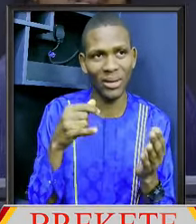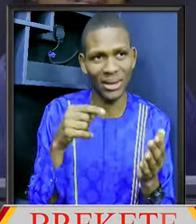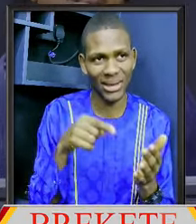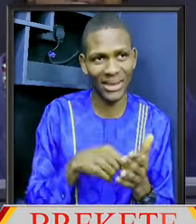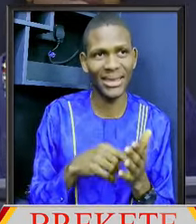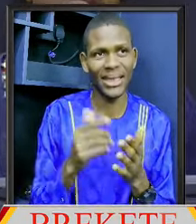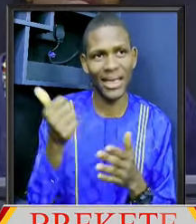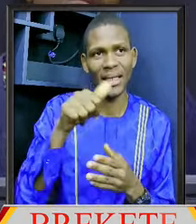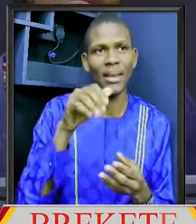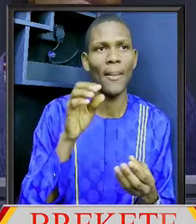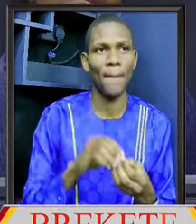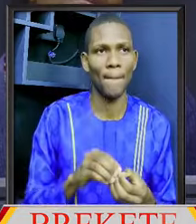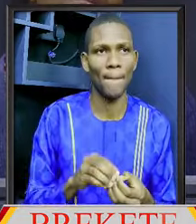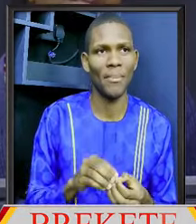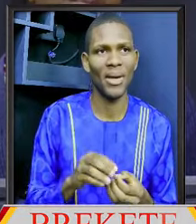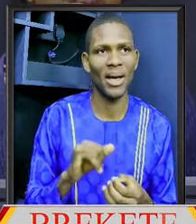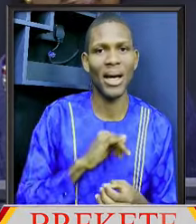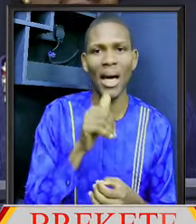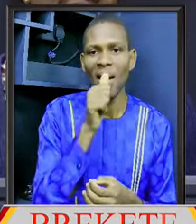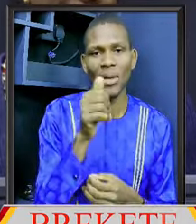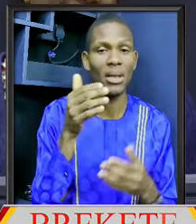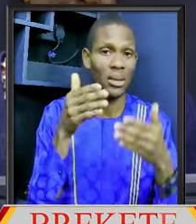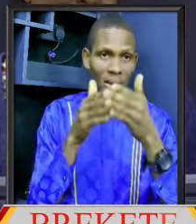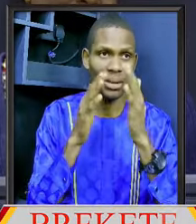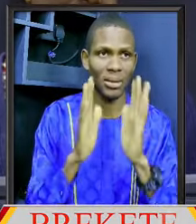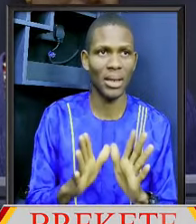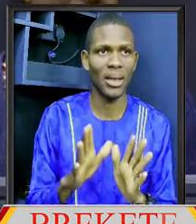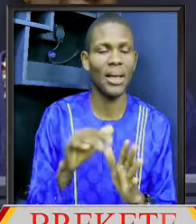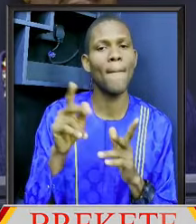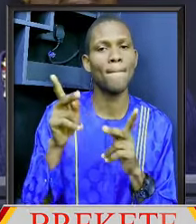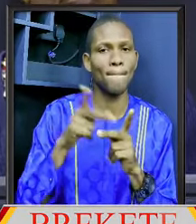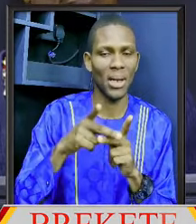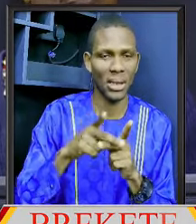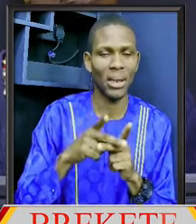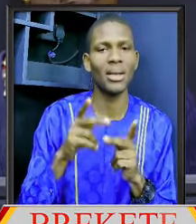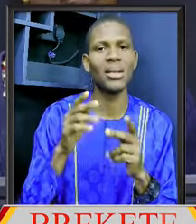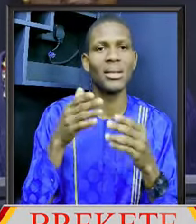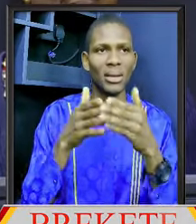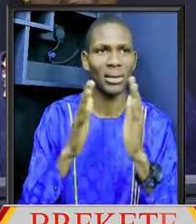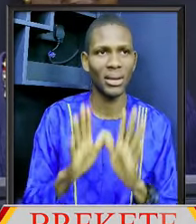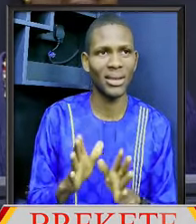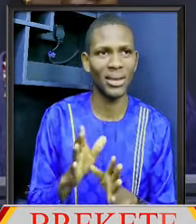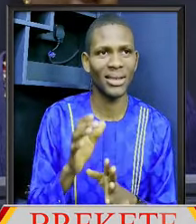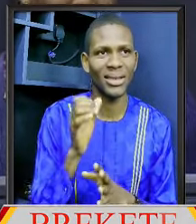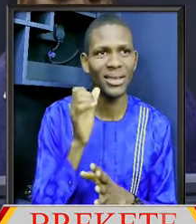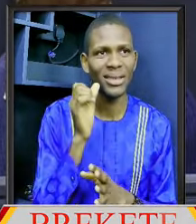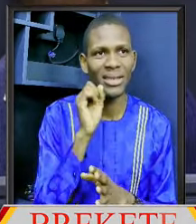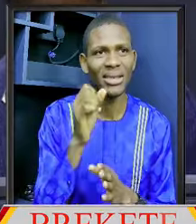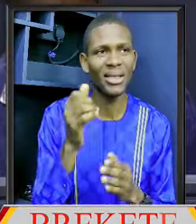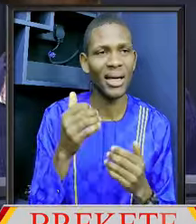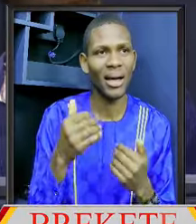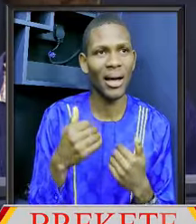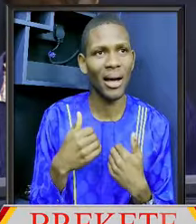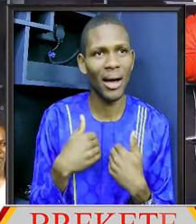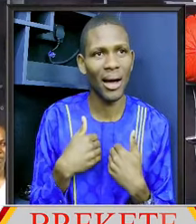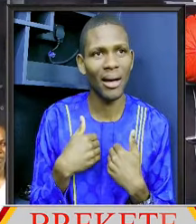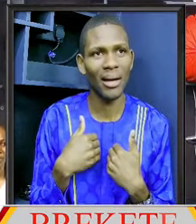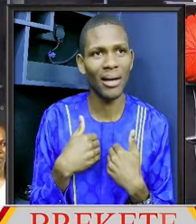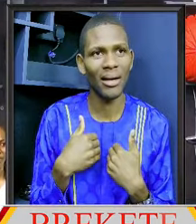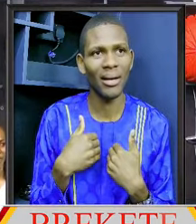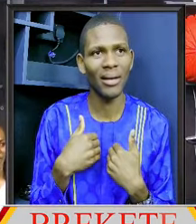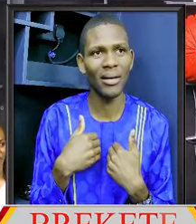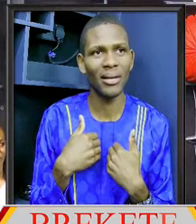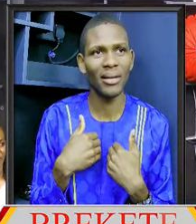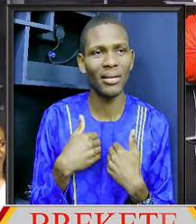sir. I'm a leader, a practical leader. She has goofed. She